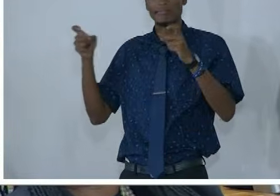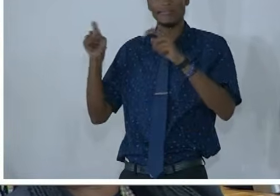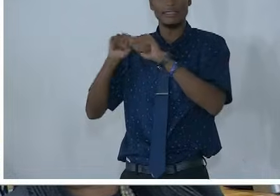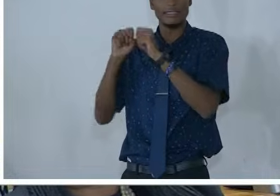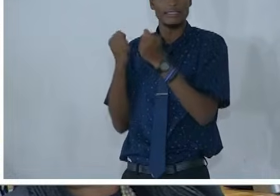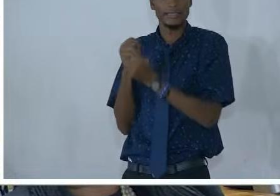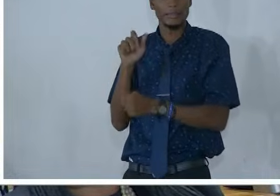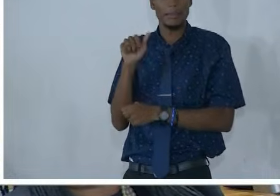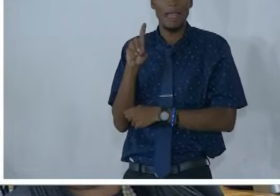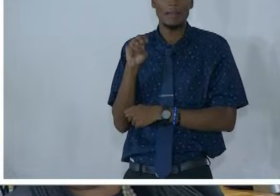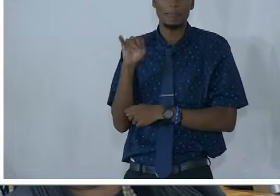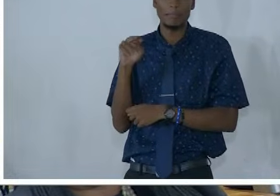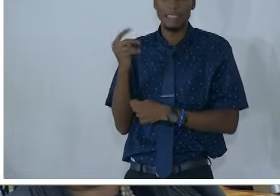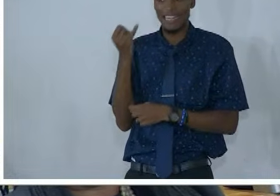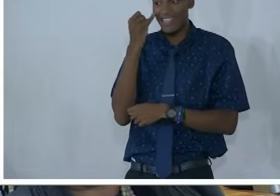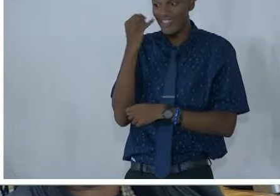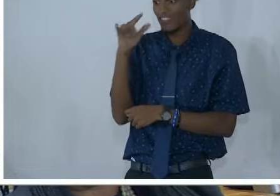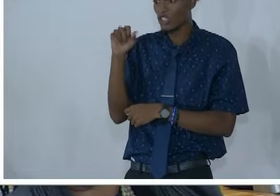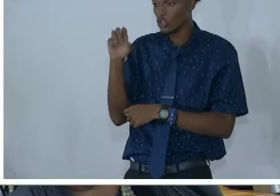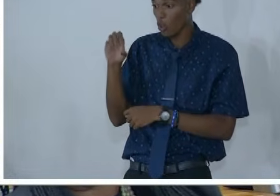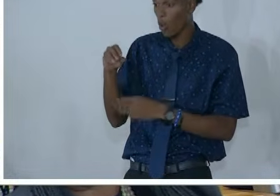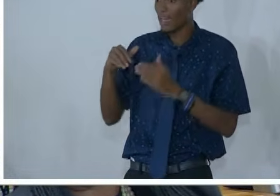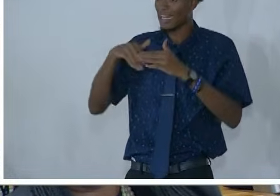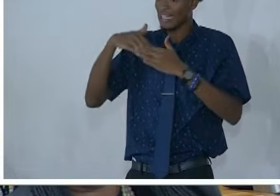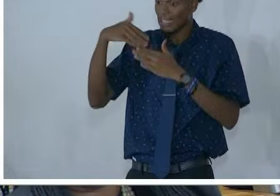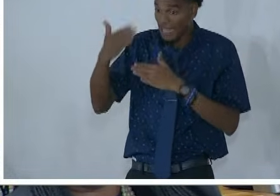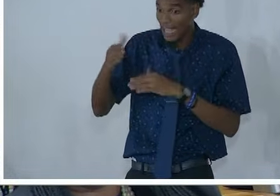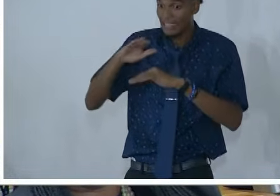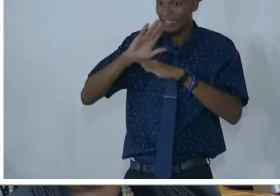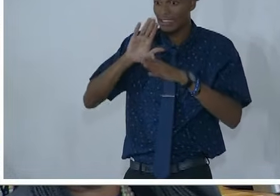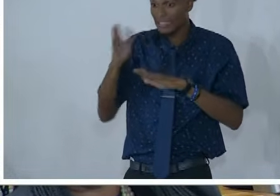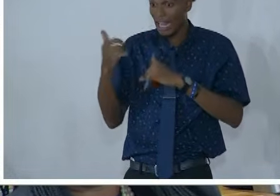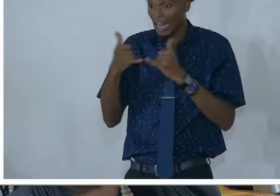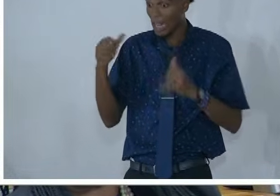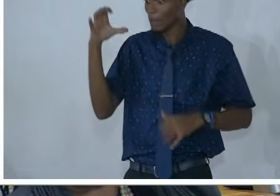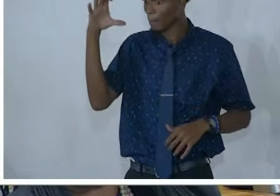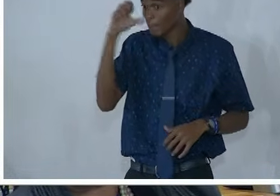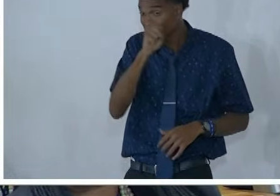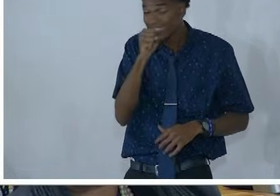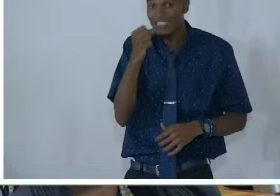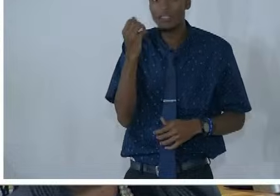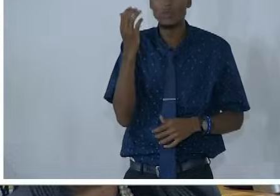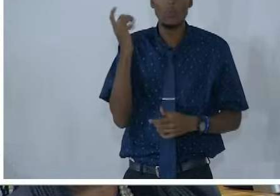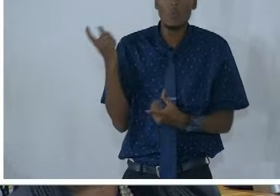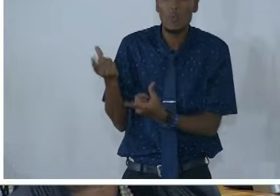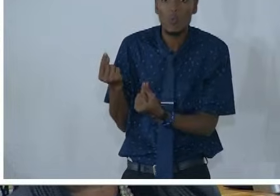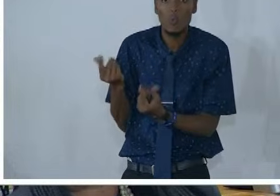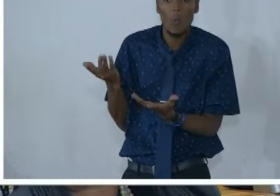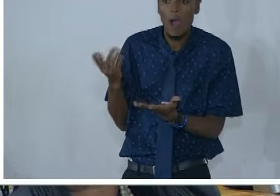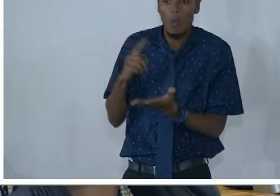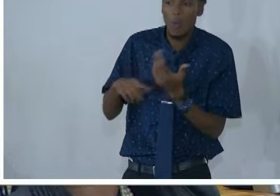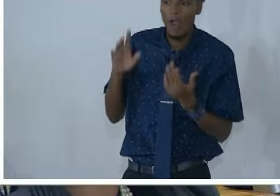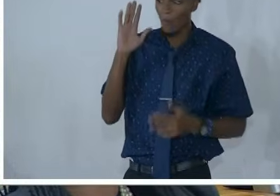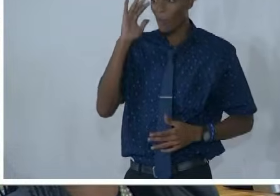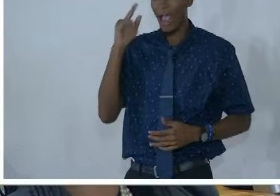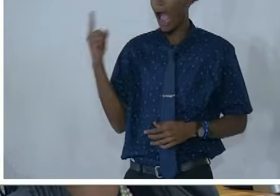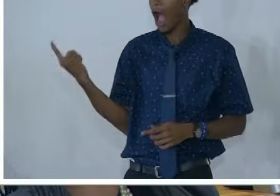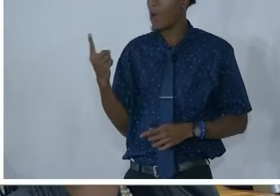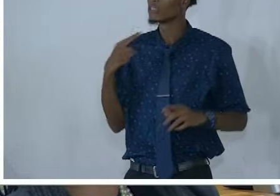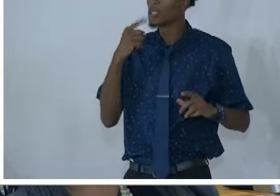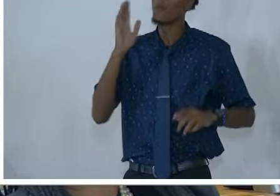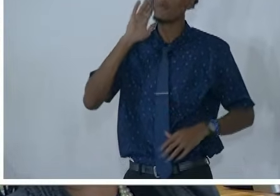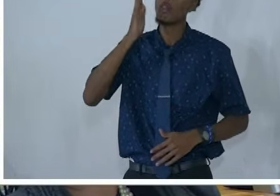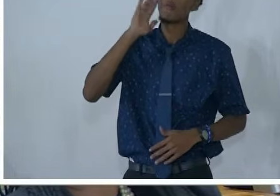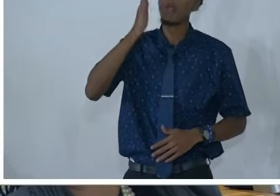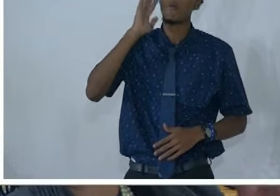if JISTV misses the next deadline? Because we have been getting missed commitments from them over the last 5